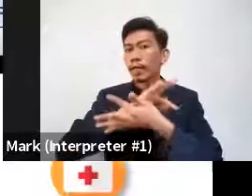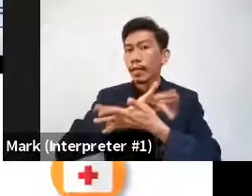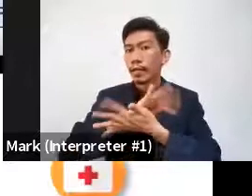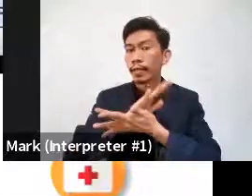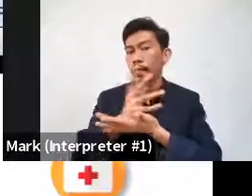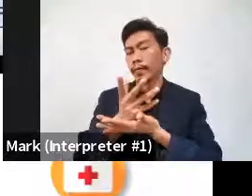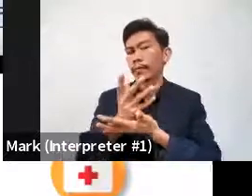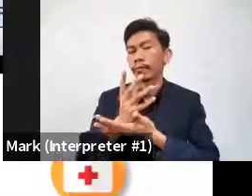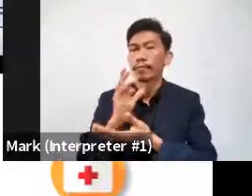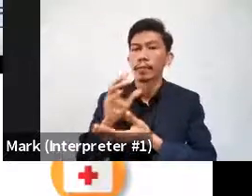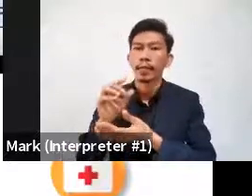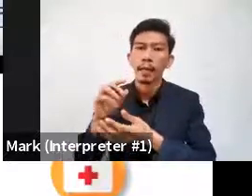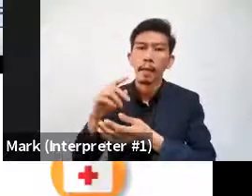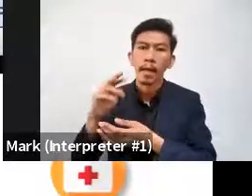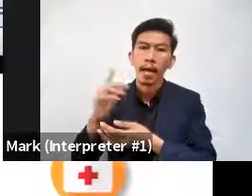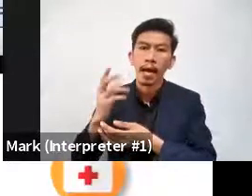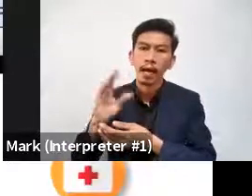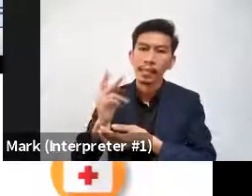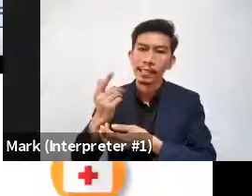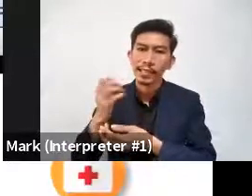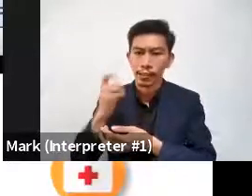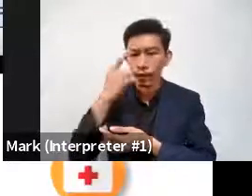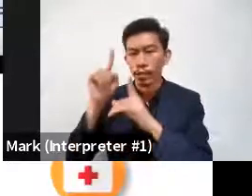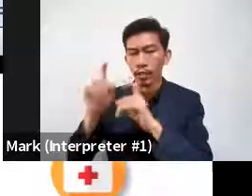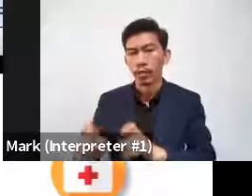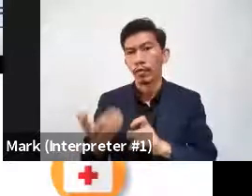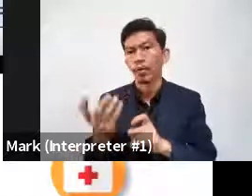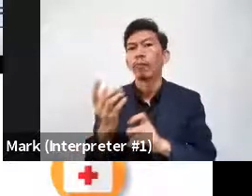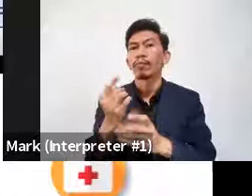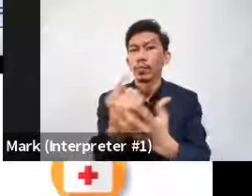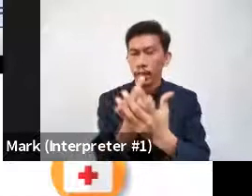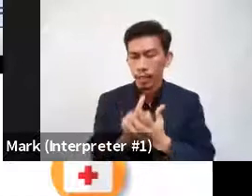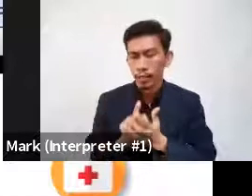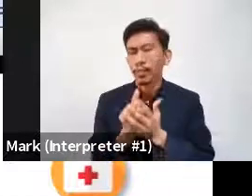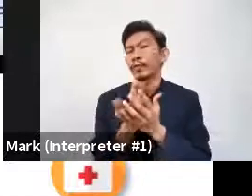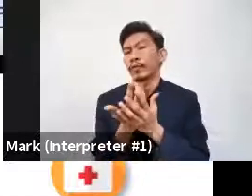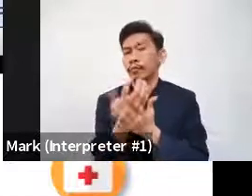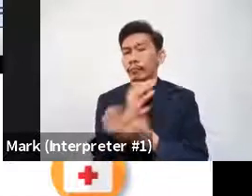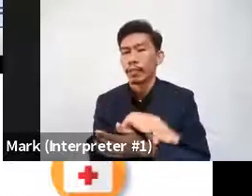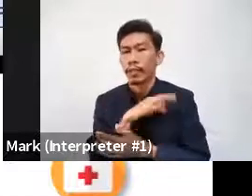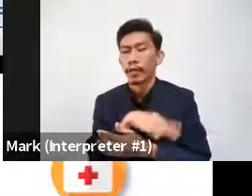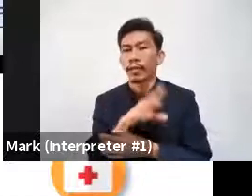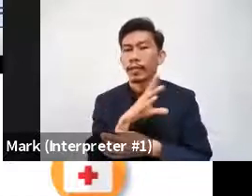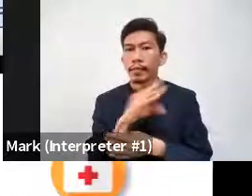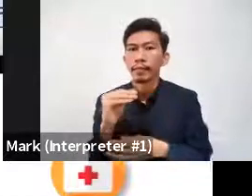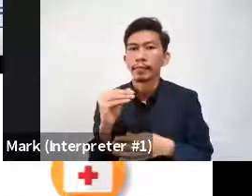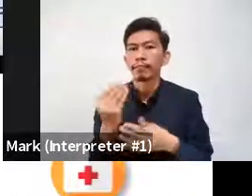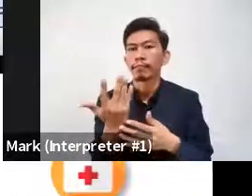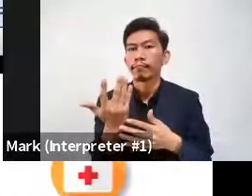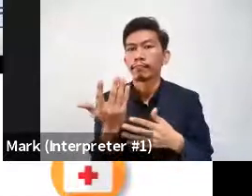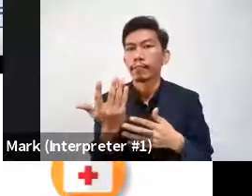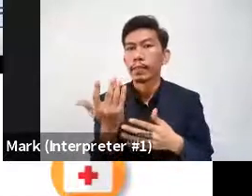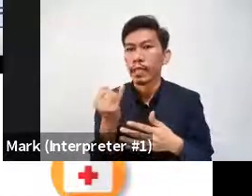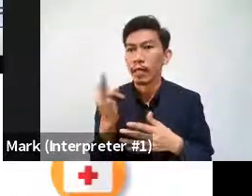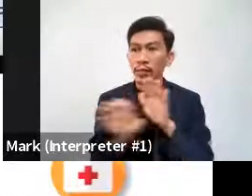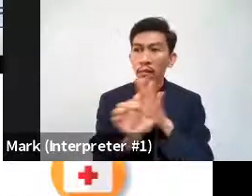for testing. We have our community isolation package already. And these are for those which need not be admitted